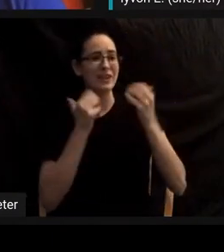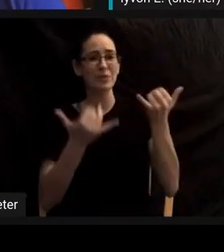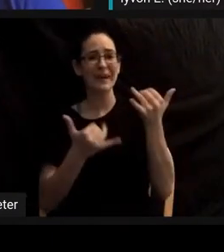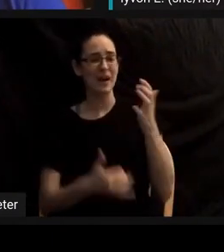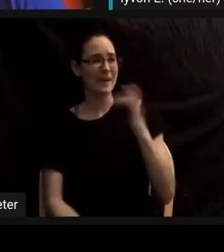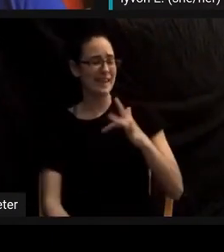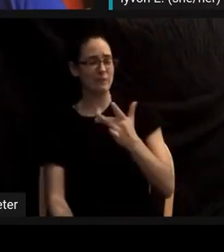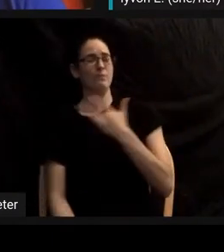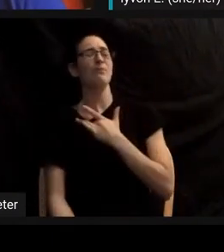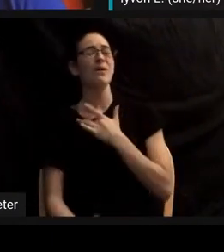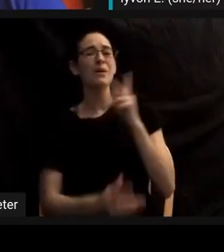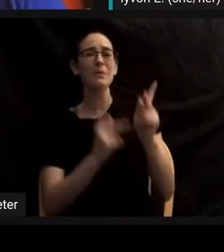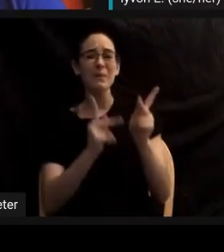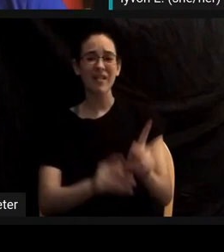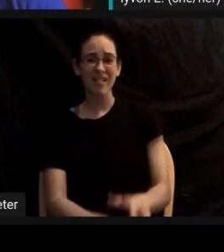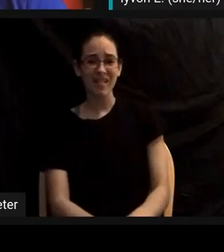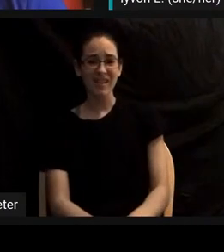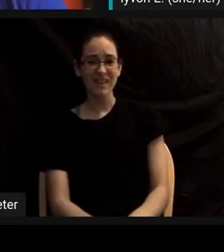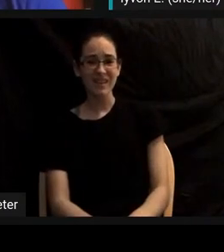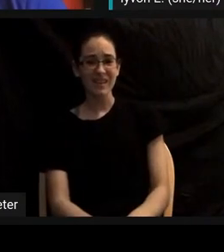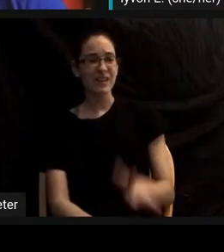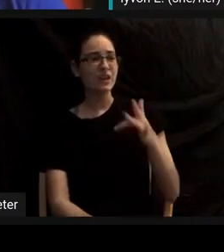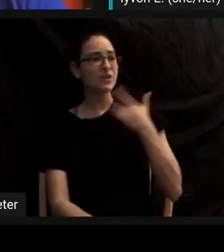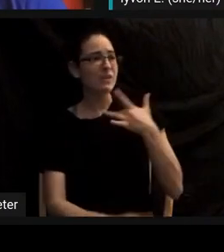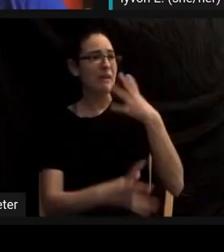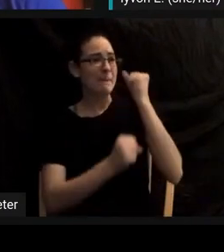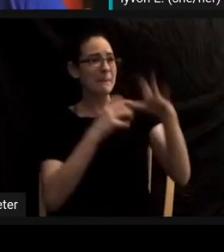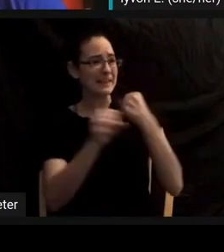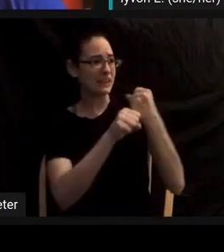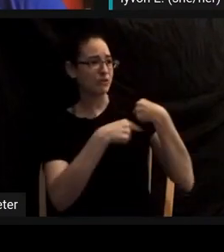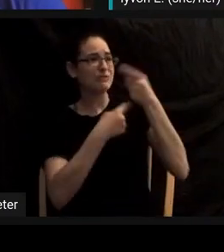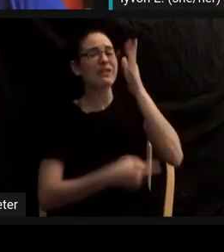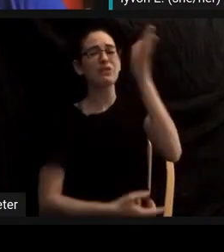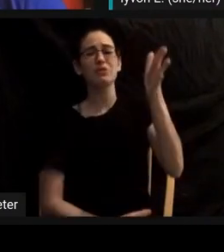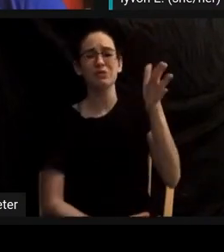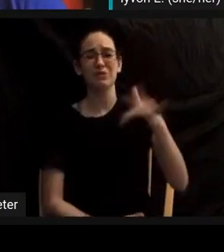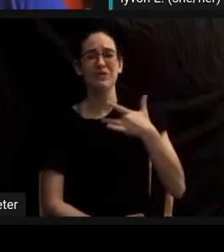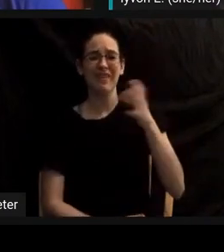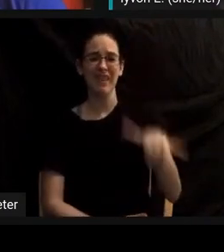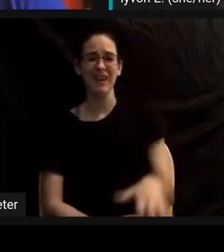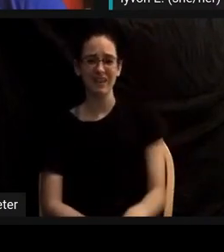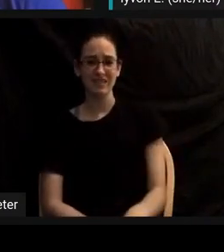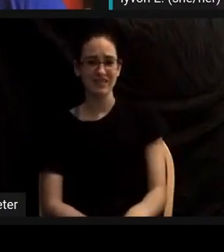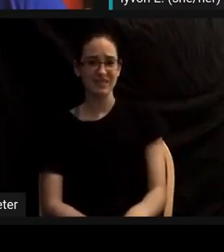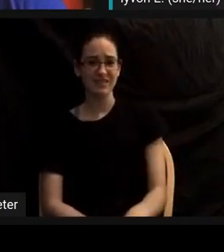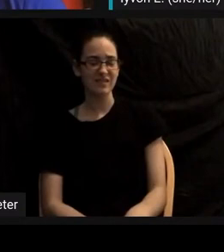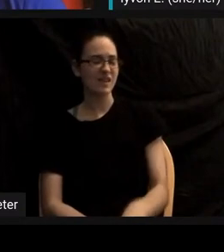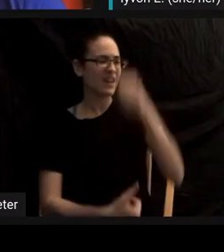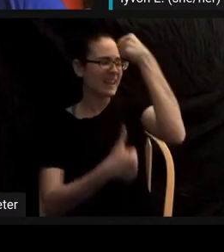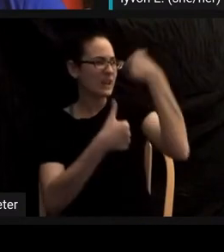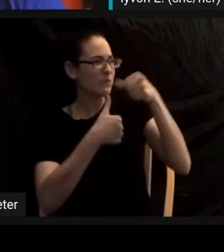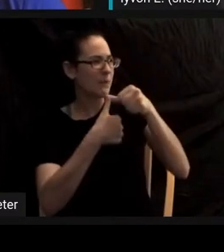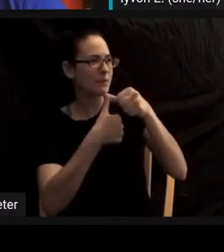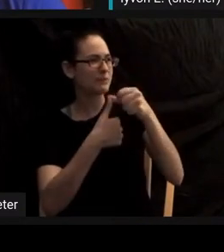with people. Like people, you know, like you feel that years and years later. And, you know, I can't remember who said the quote,